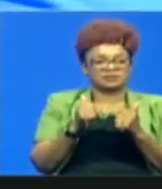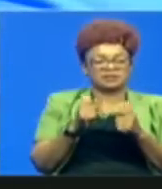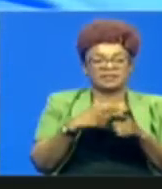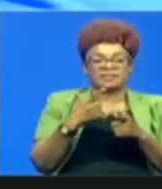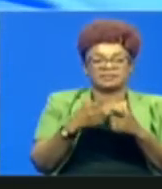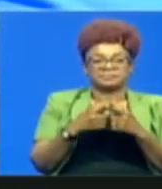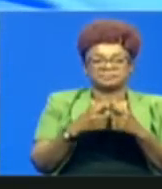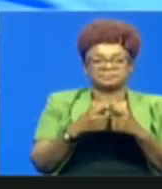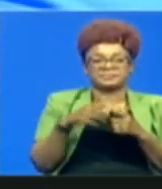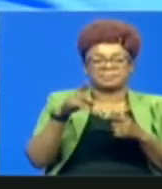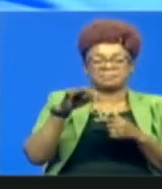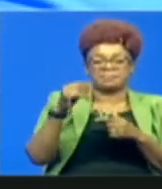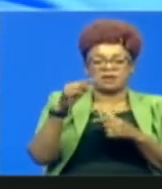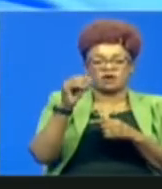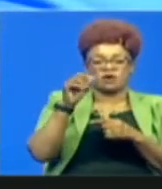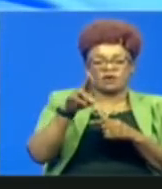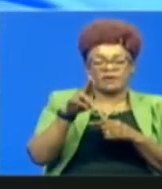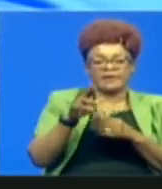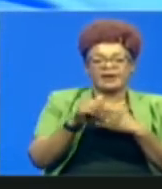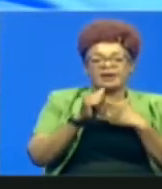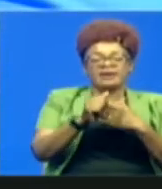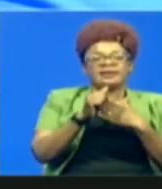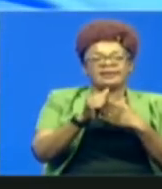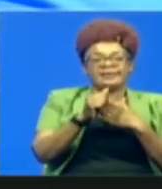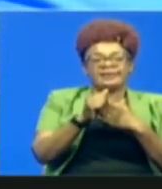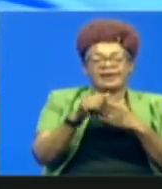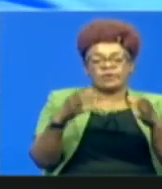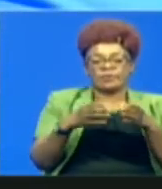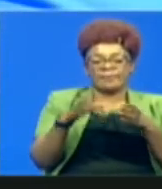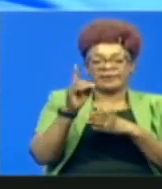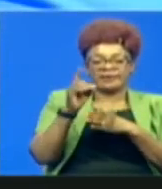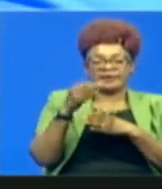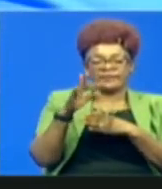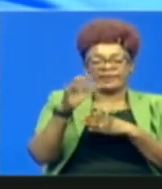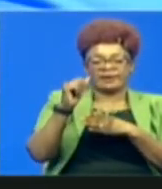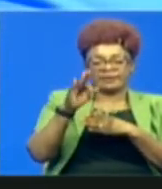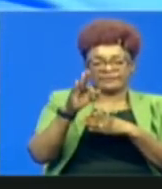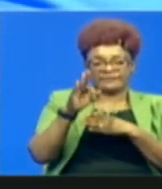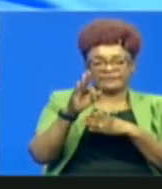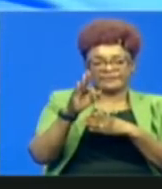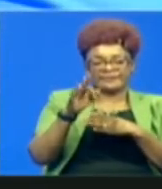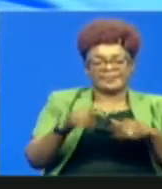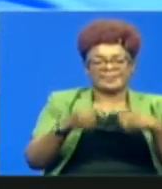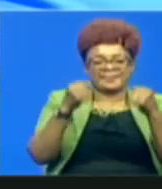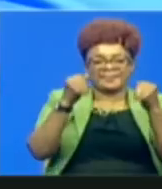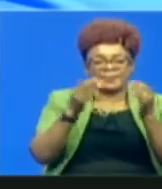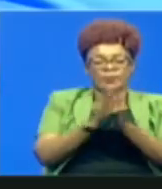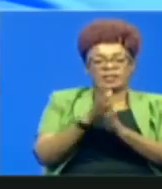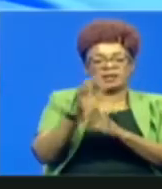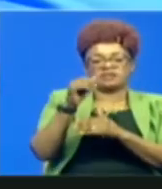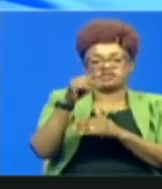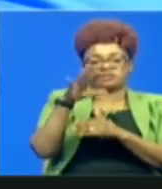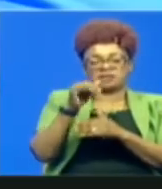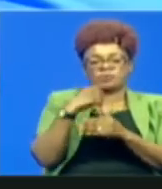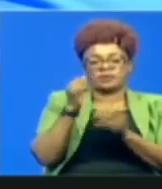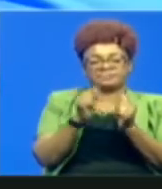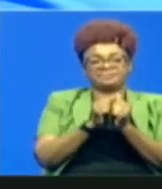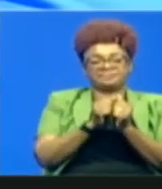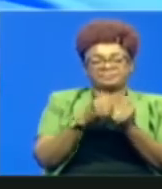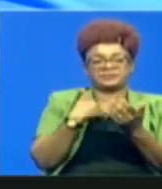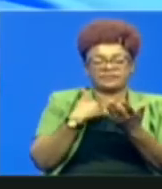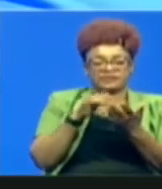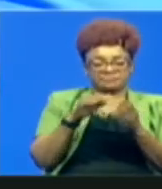Emphatic win, Gor Mahia leads the standings in Group D of the CAF Confederation Cup, with Algeria's Hussein Day second tied